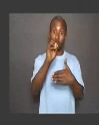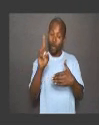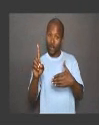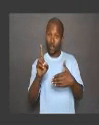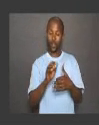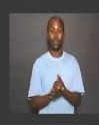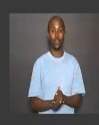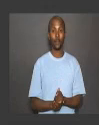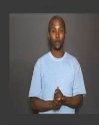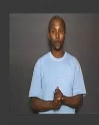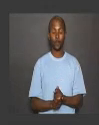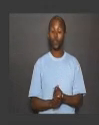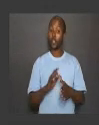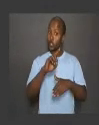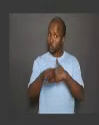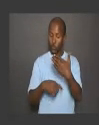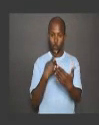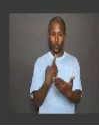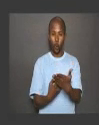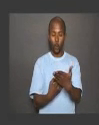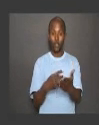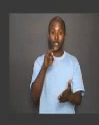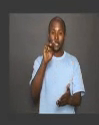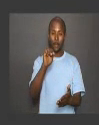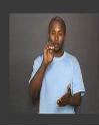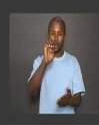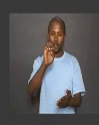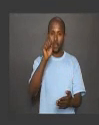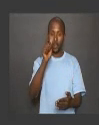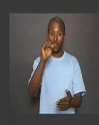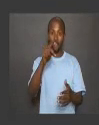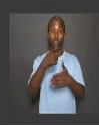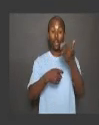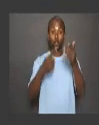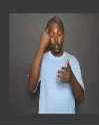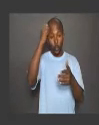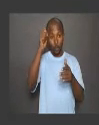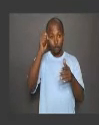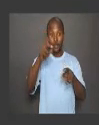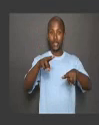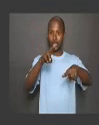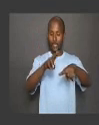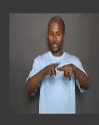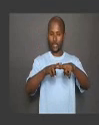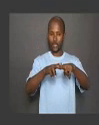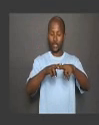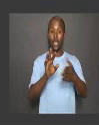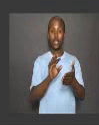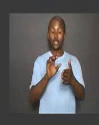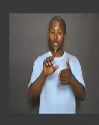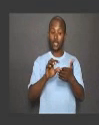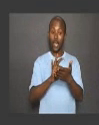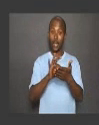interval f0, 1. So, the mean value theorem states